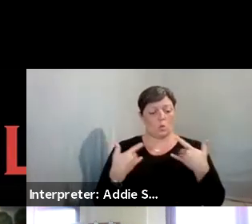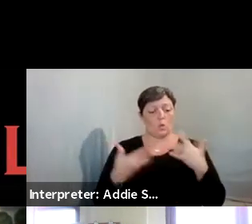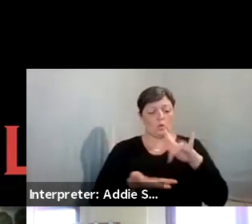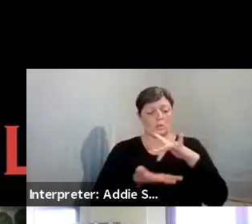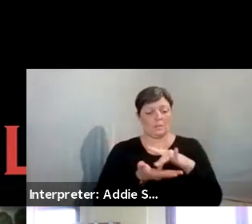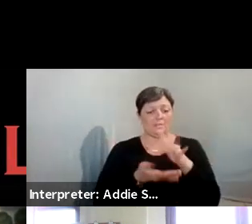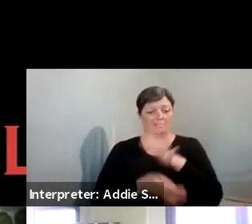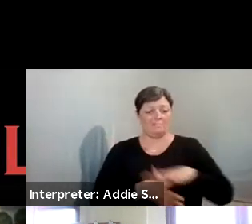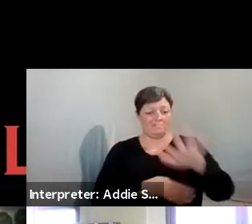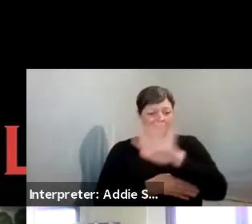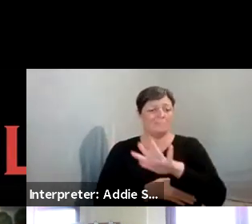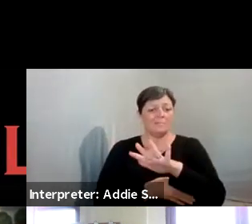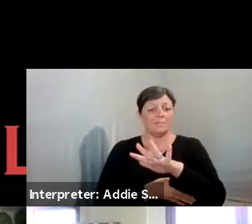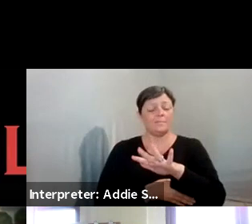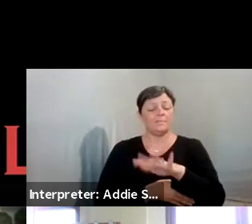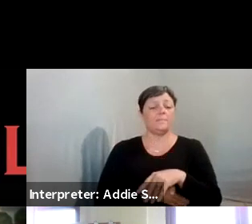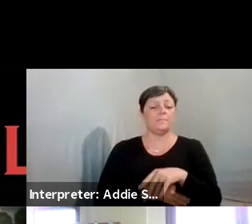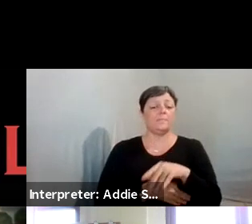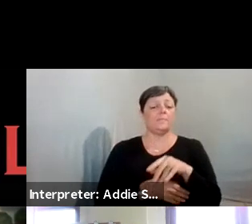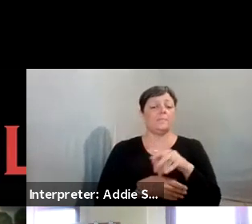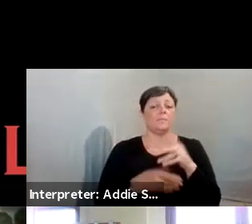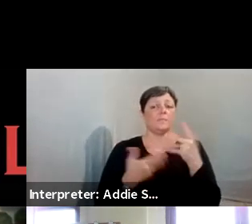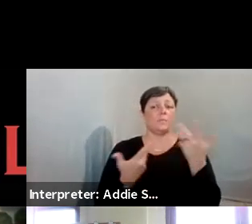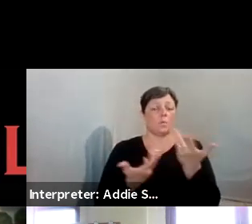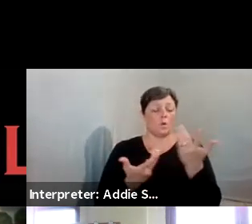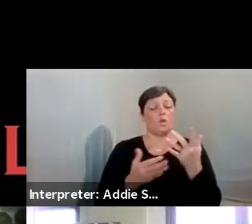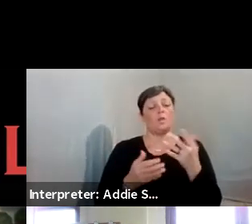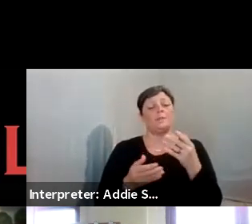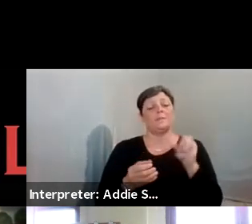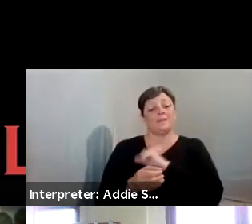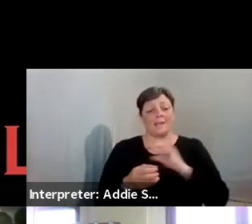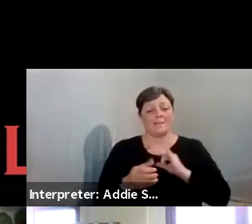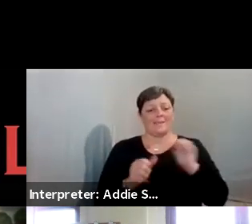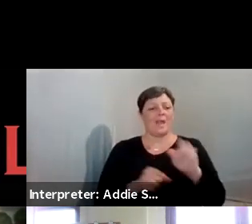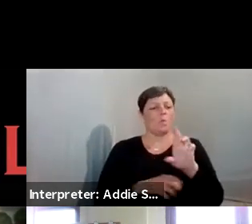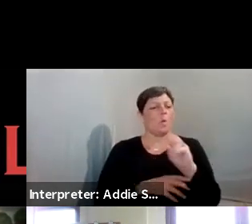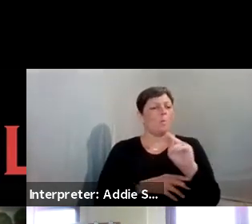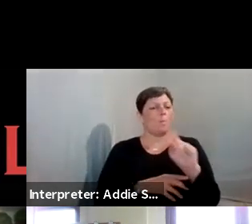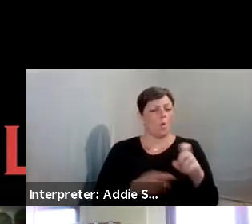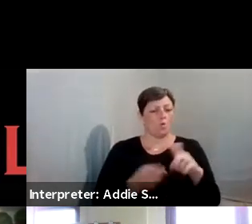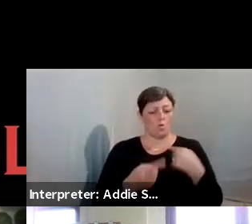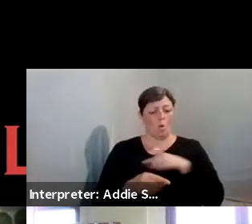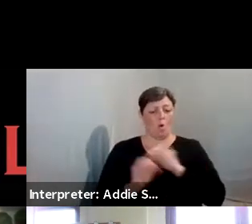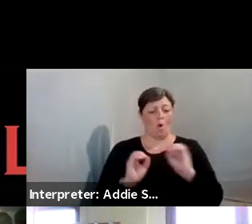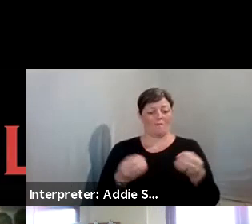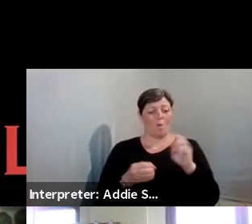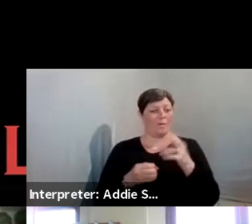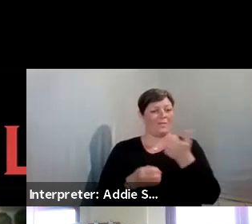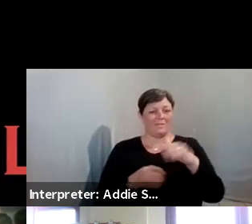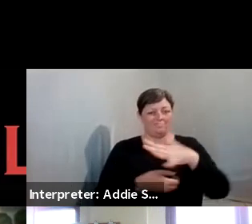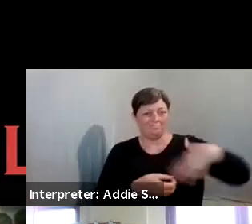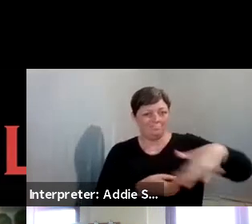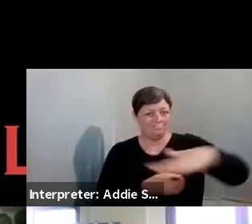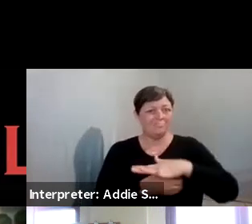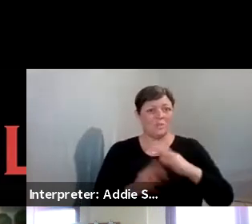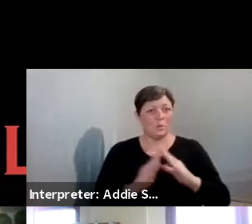Utica being where our youth services staff are located, but they can remote to our offices or anywhere in the community. They actually